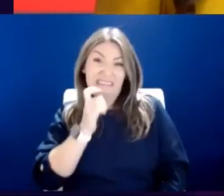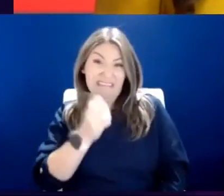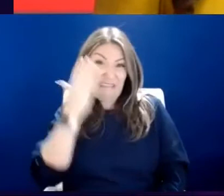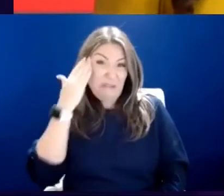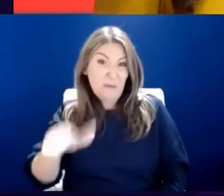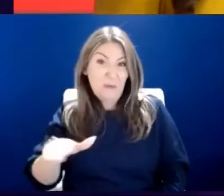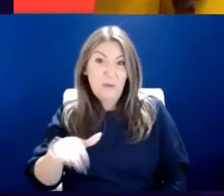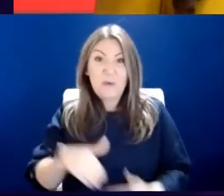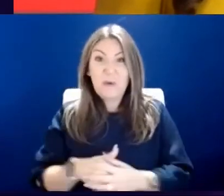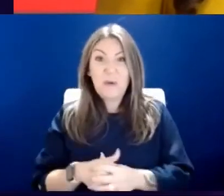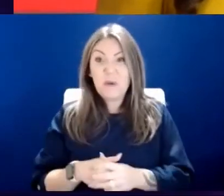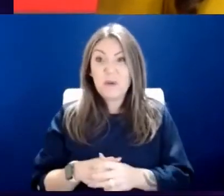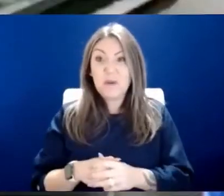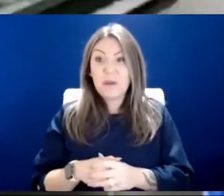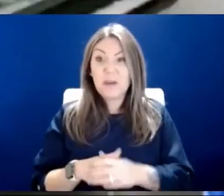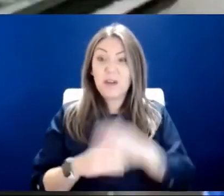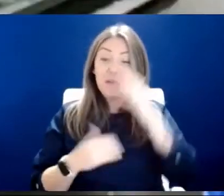had